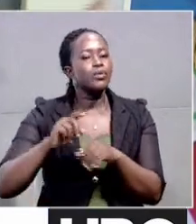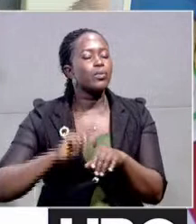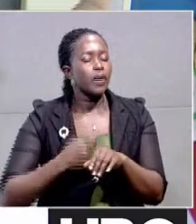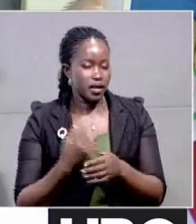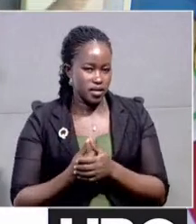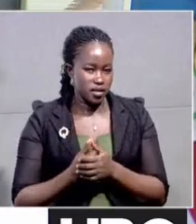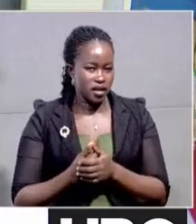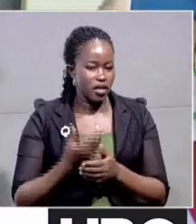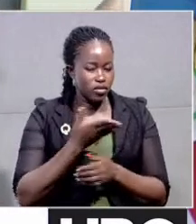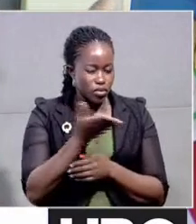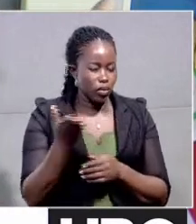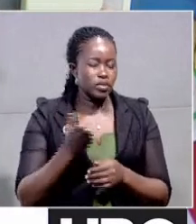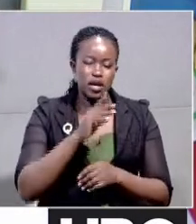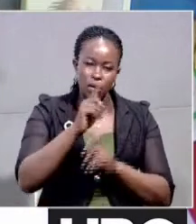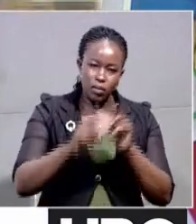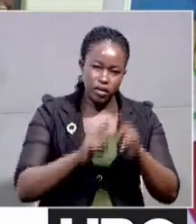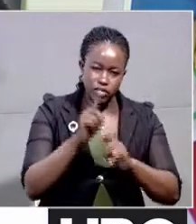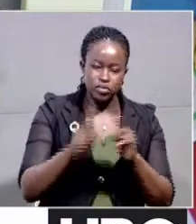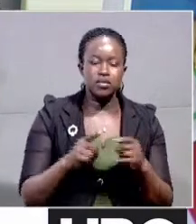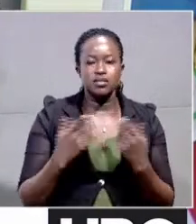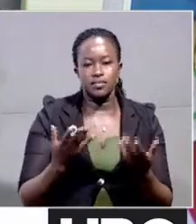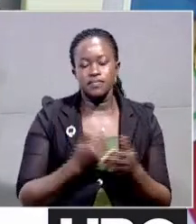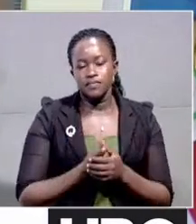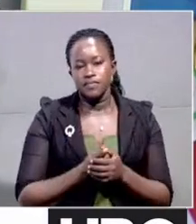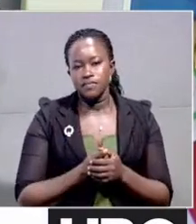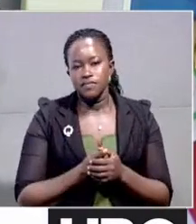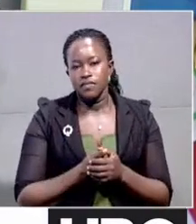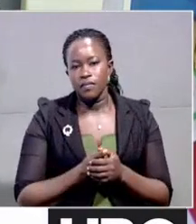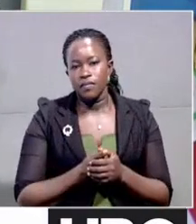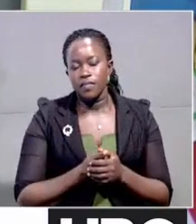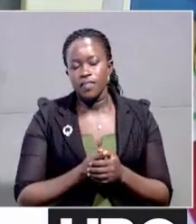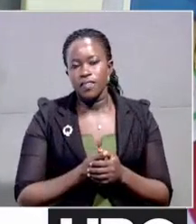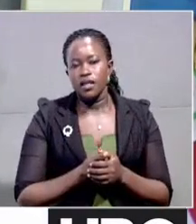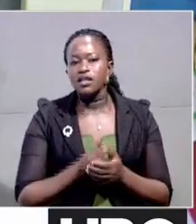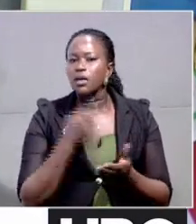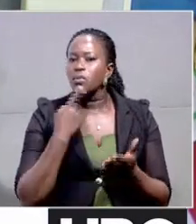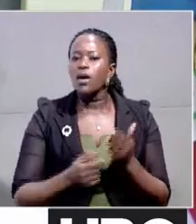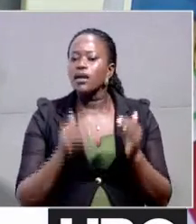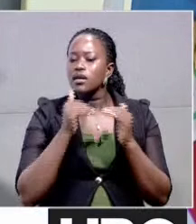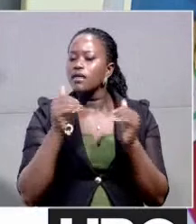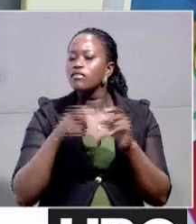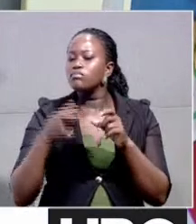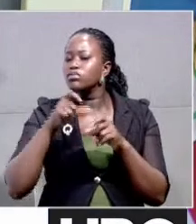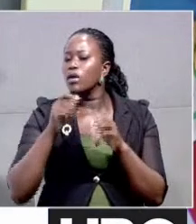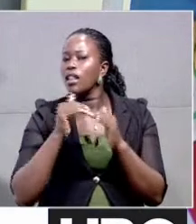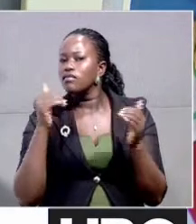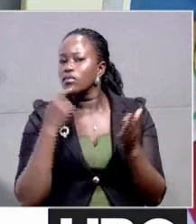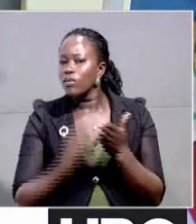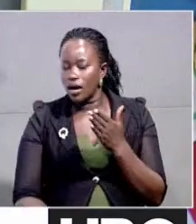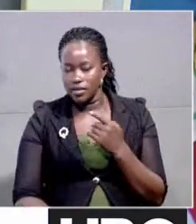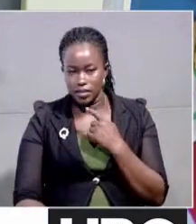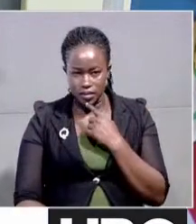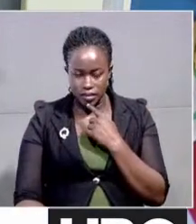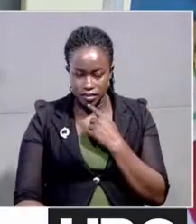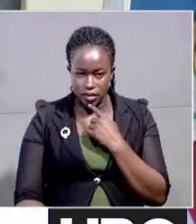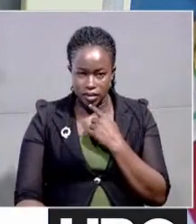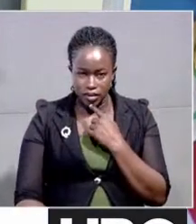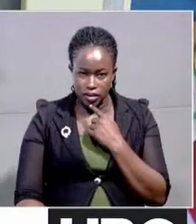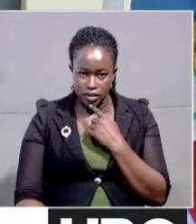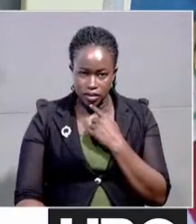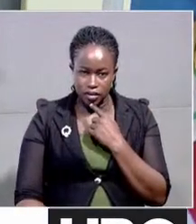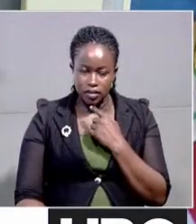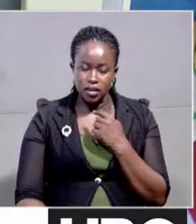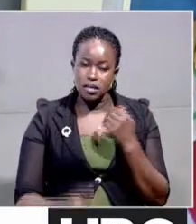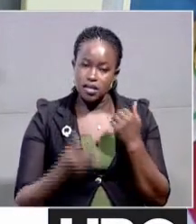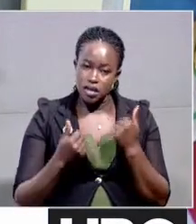These are the questions we should be asked. To what level? Okay. If those